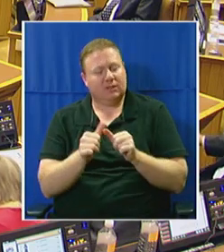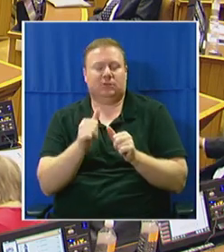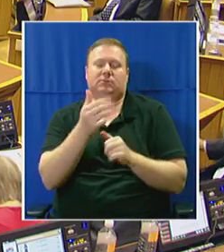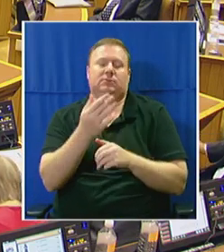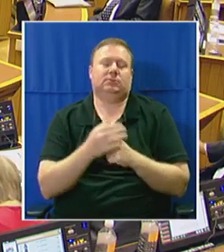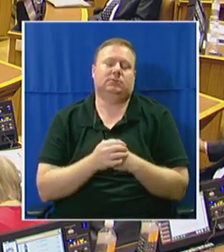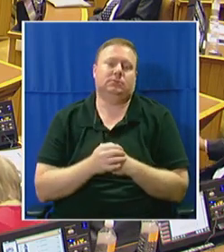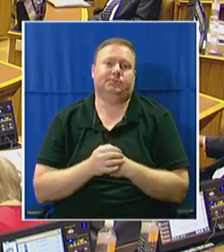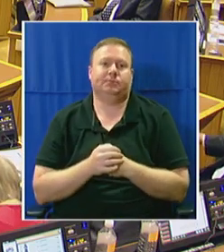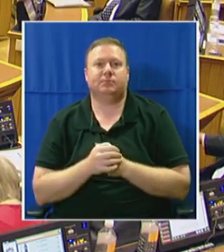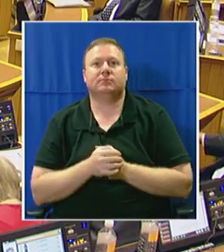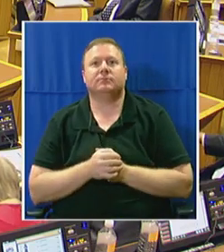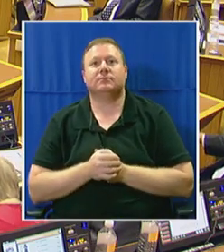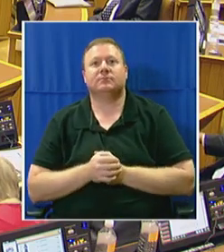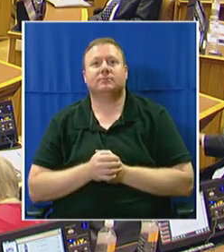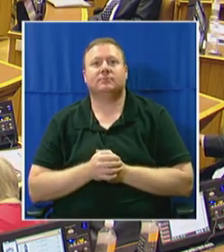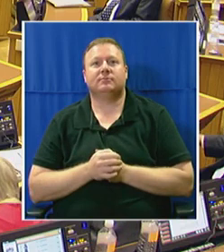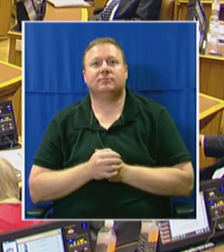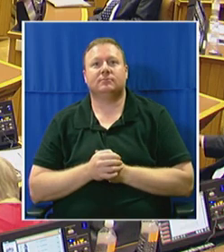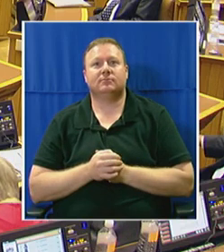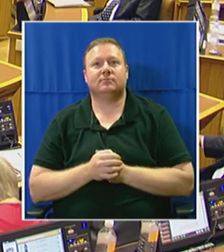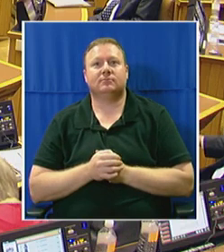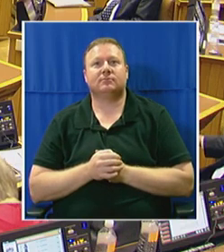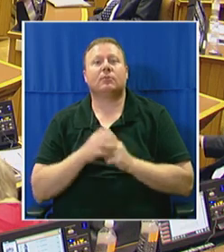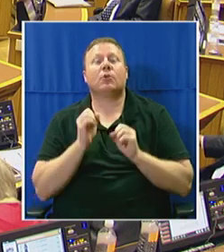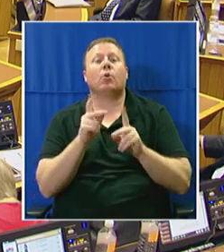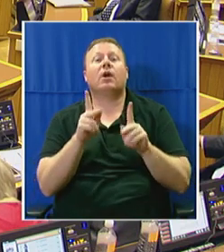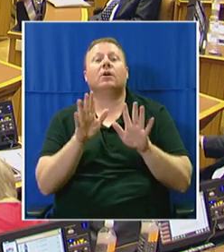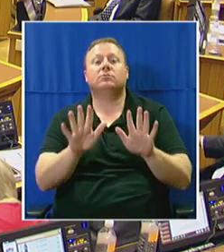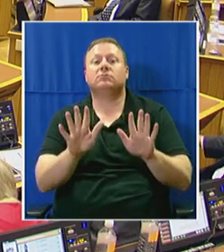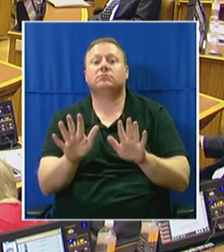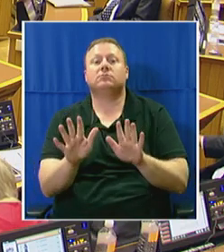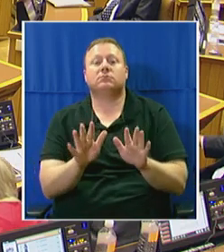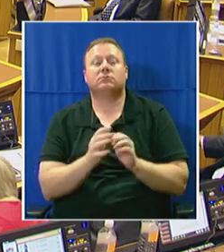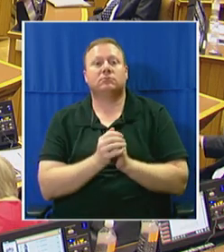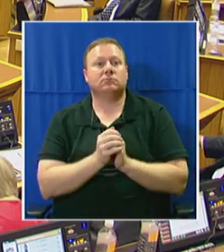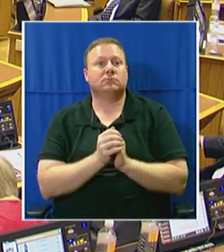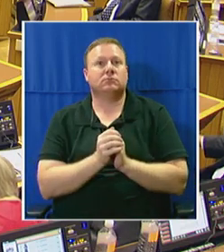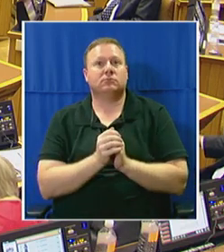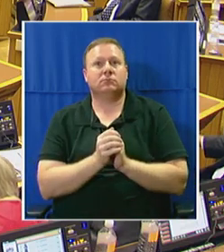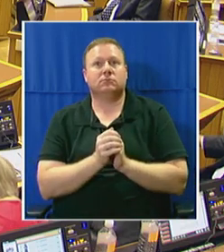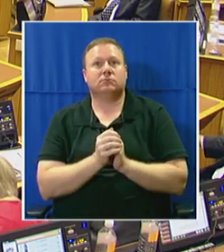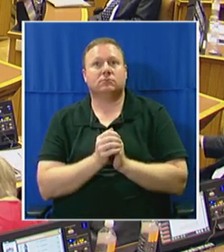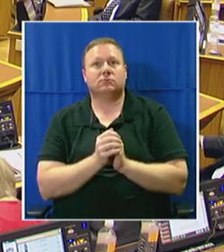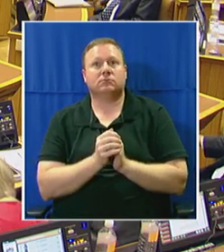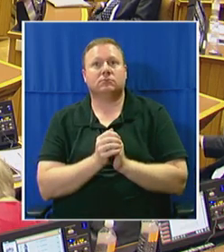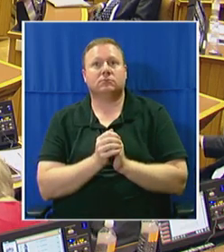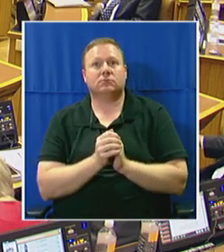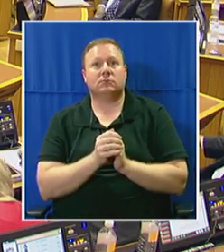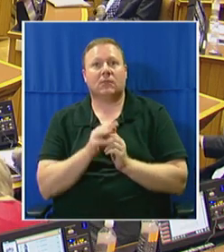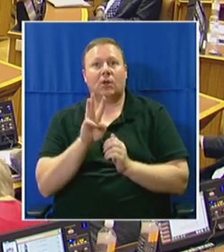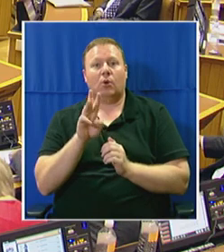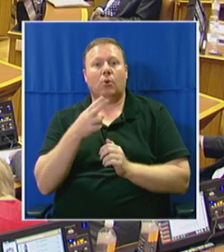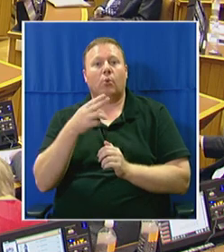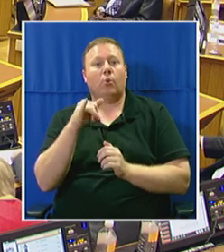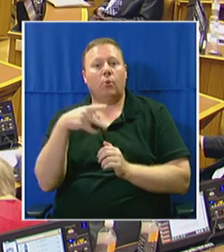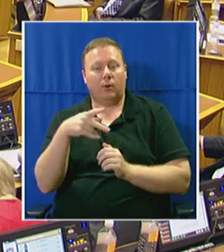yes the no or the abstain button that's the procedure have you